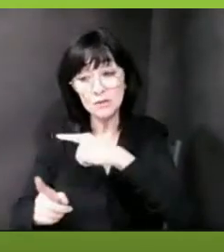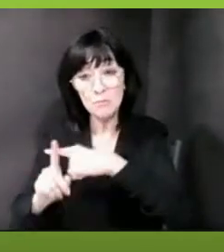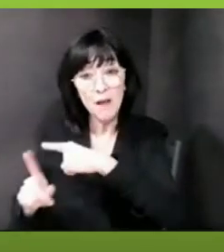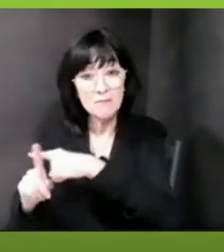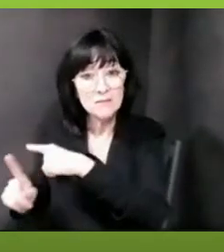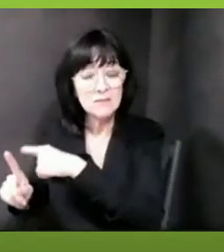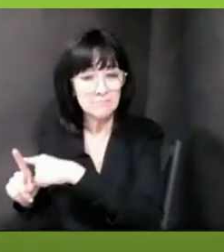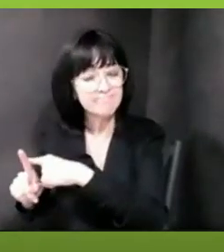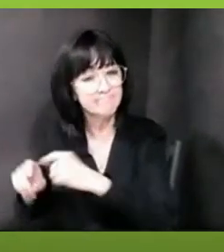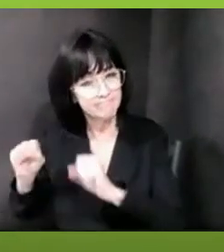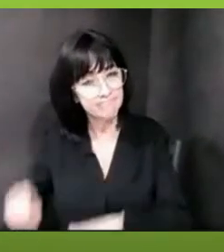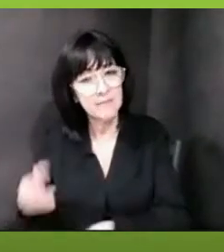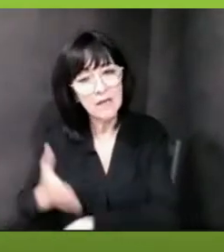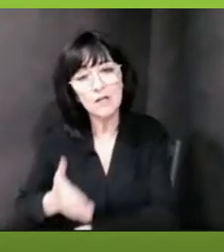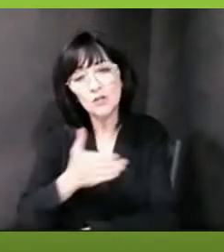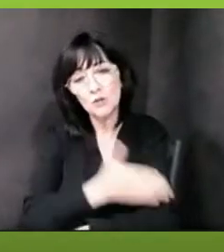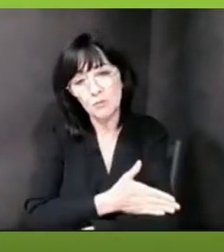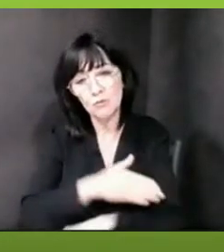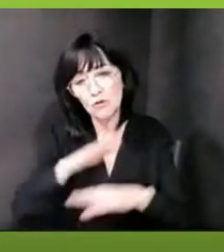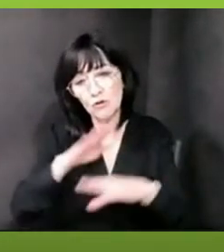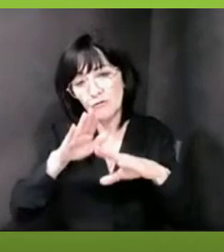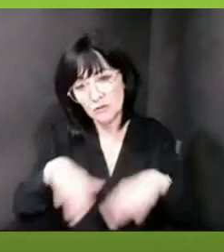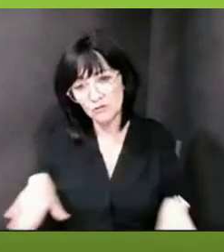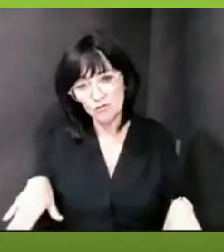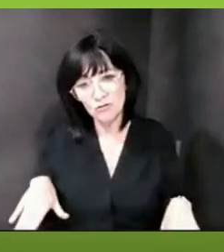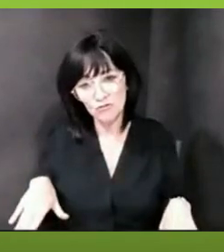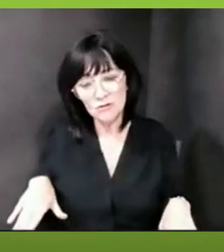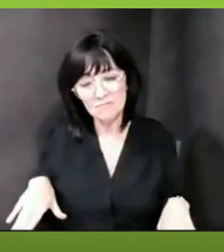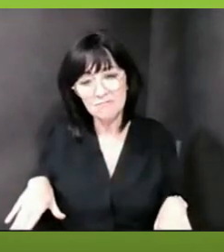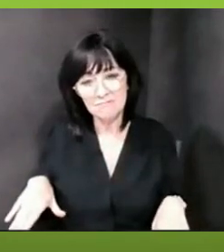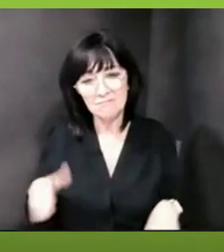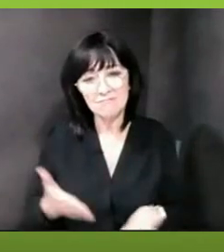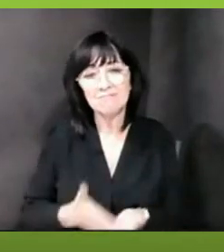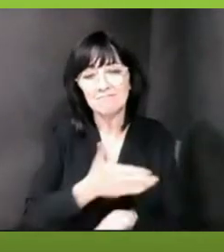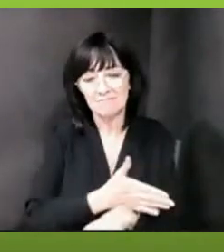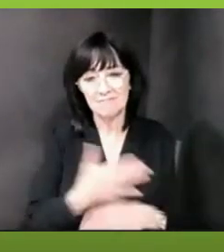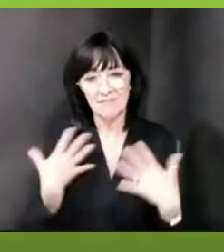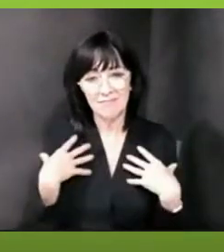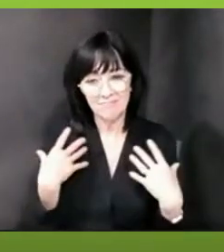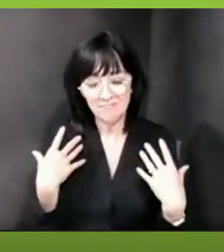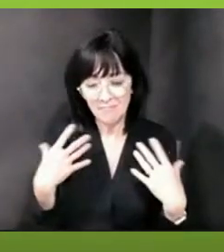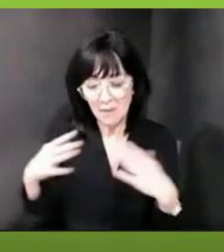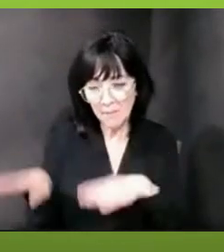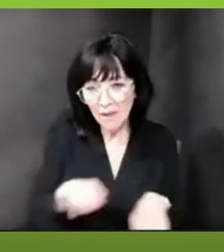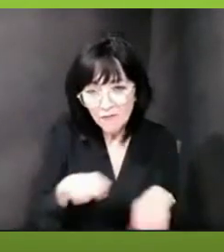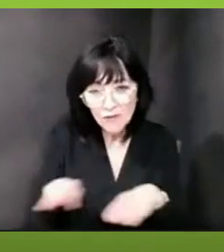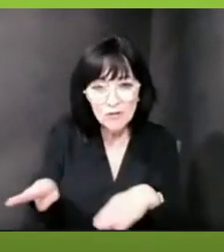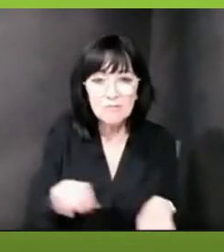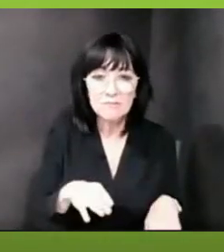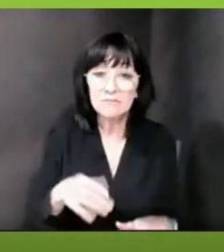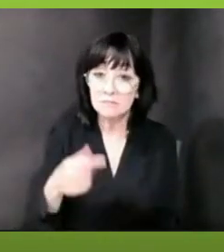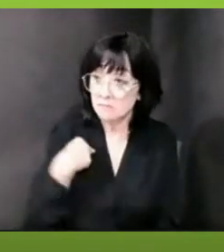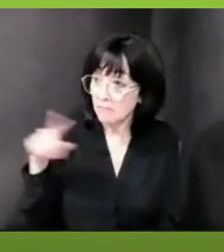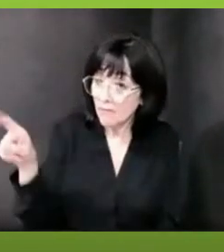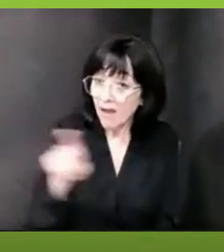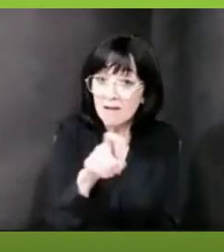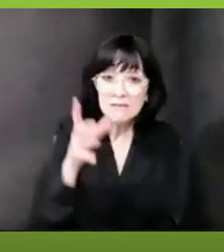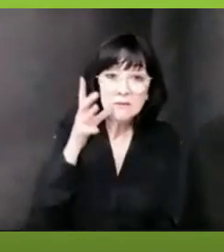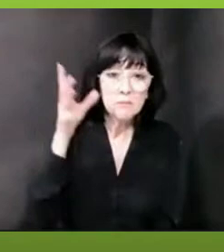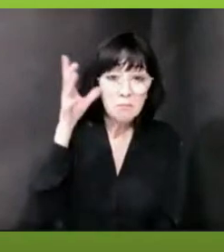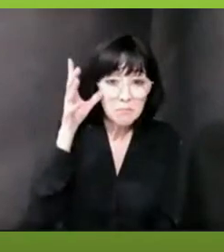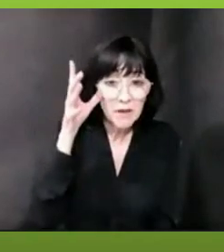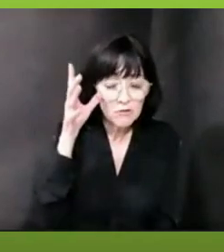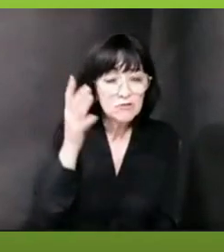I do the same thing. I ask our parents, how did it go? How's it going? What are you doing well? And what would you